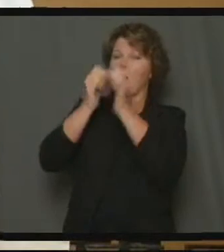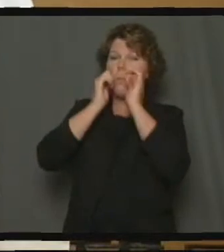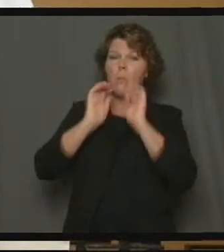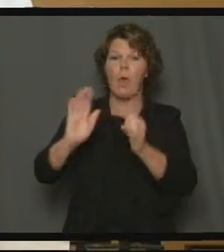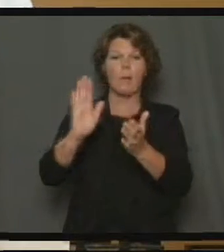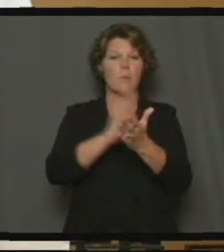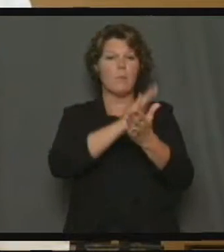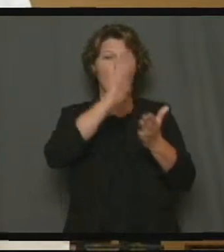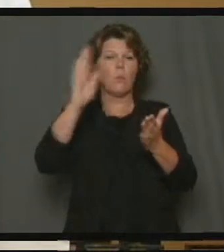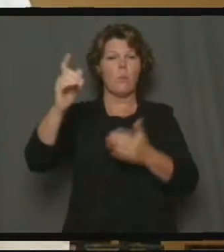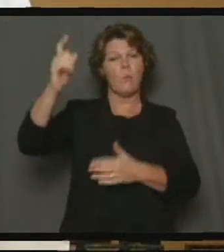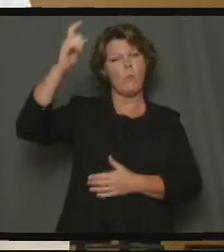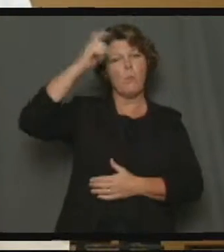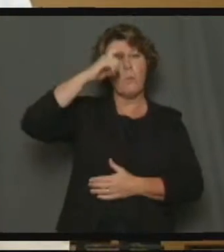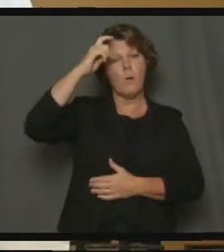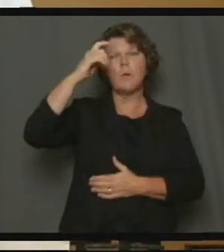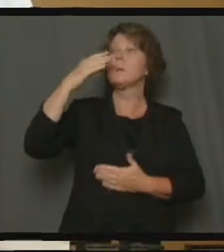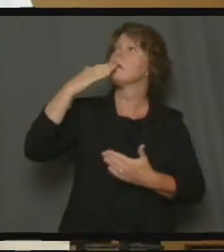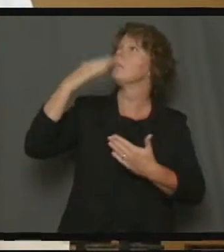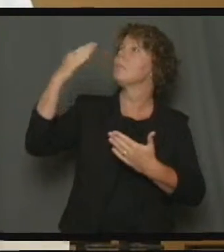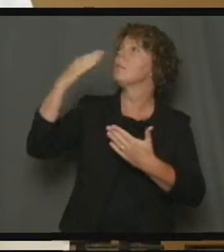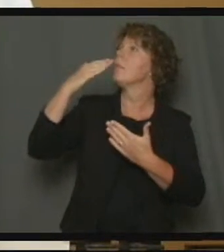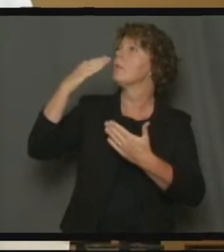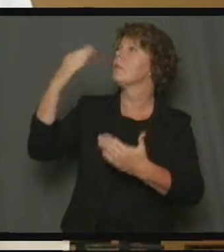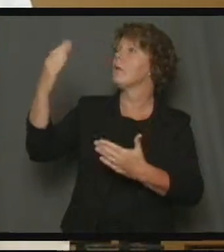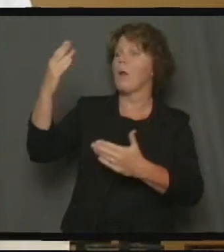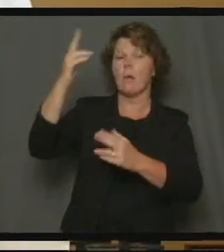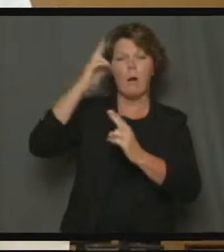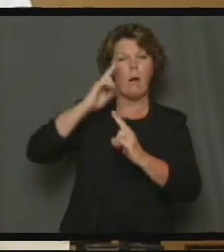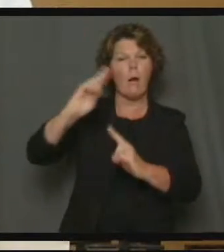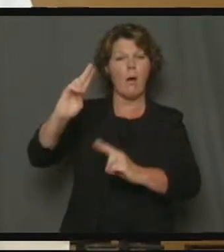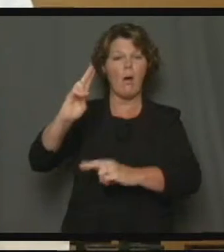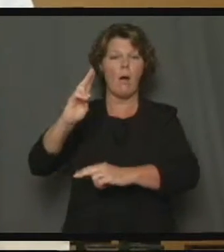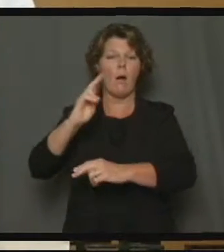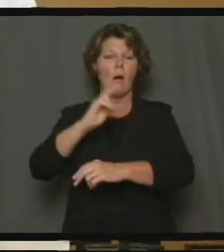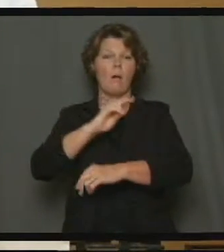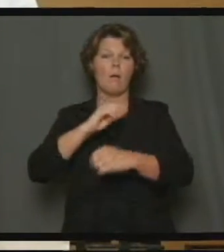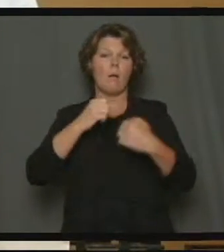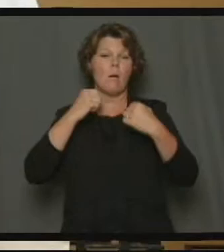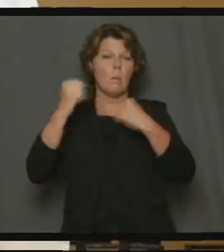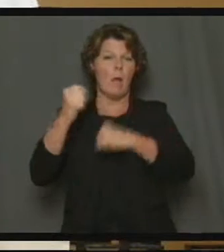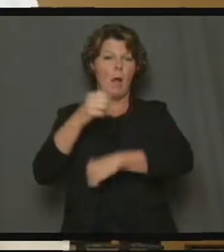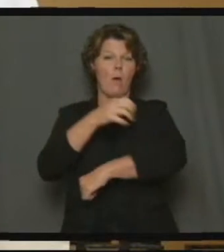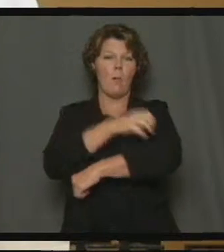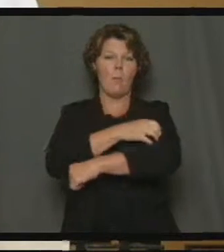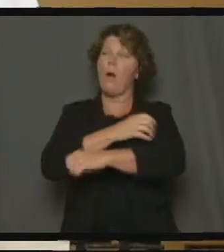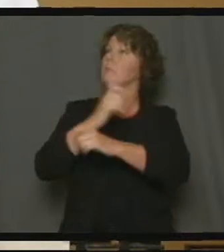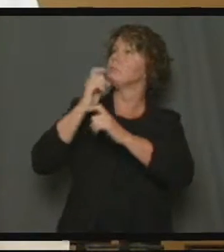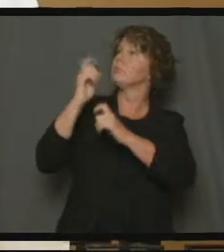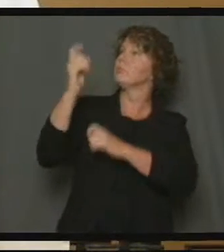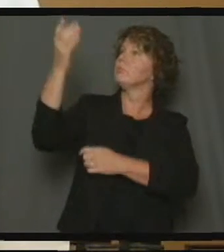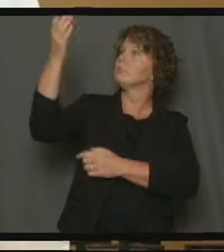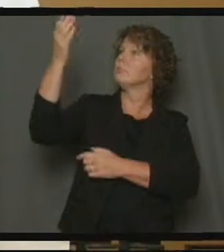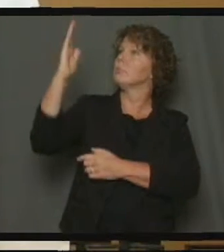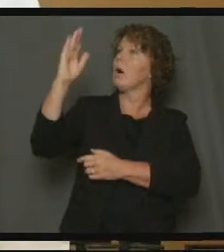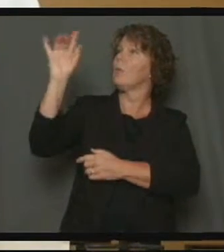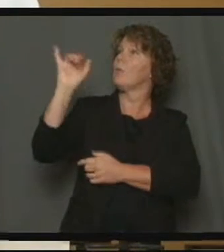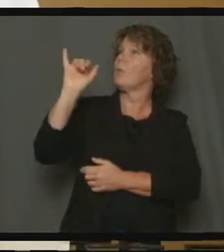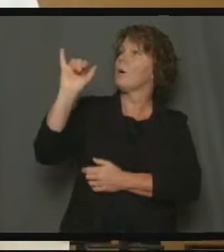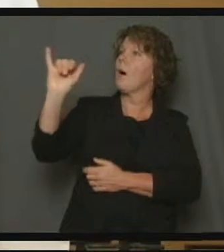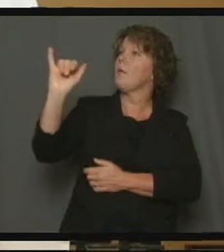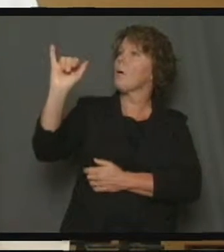glory and wisdom and thanksgiving and honor and power and might be to our God